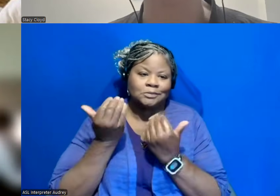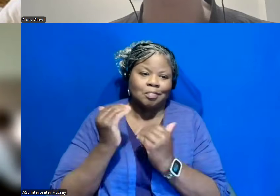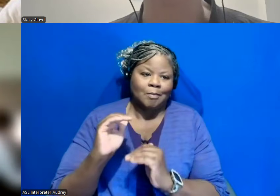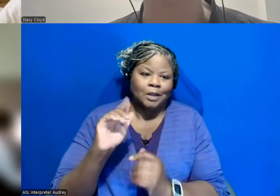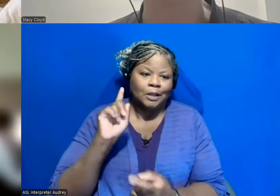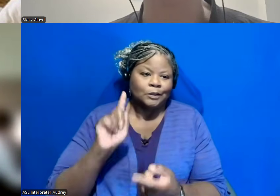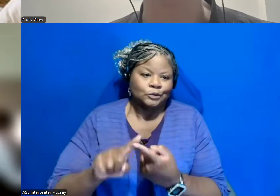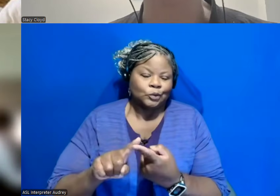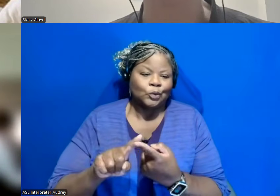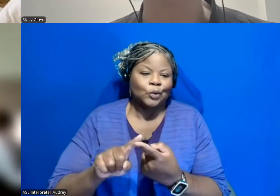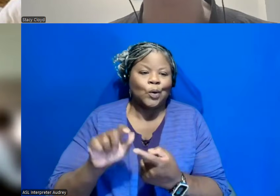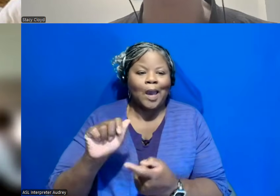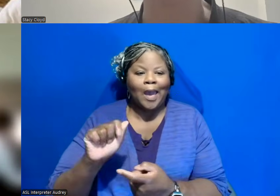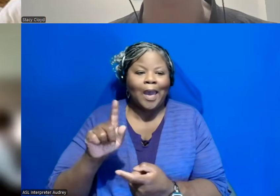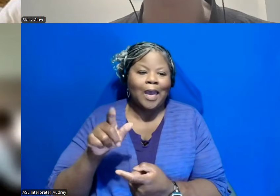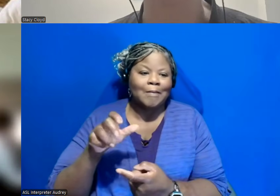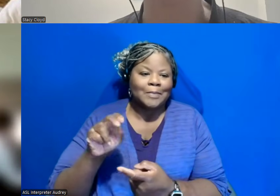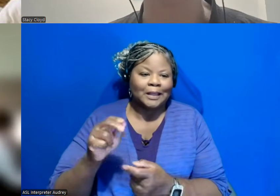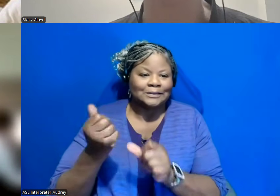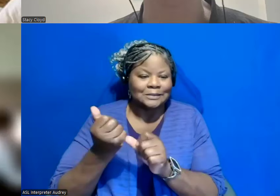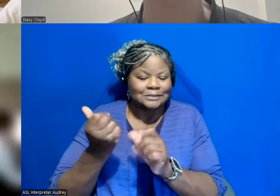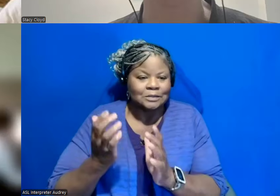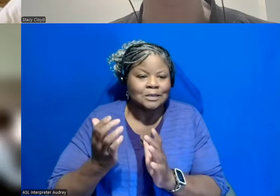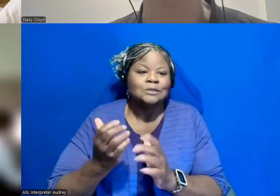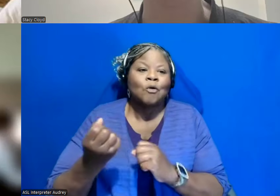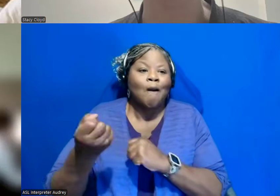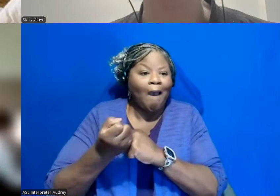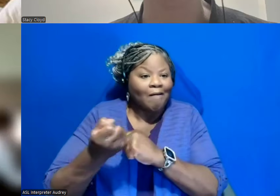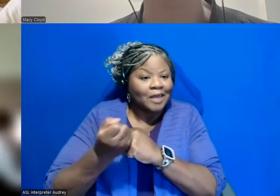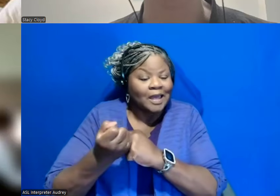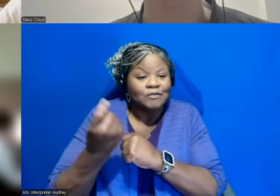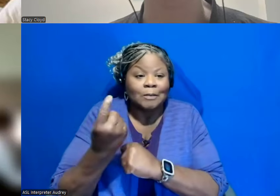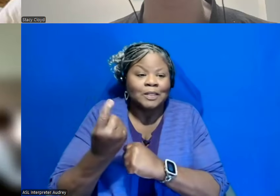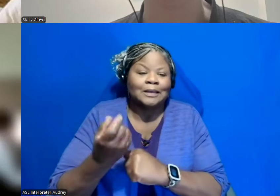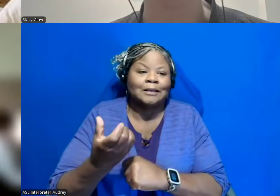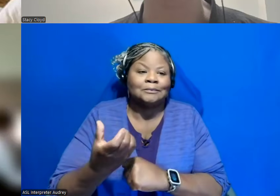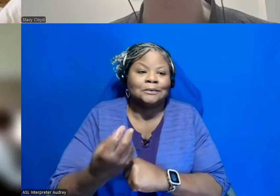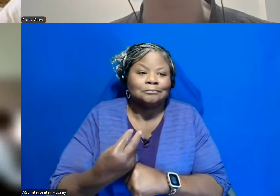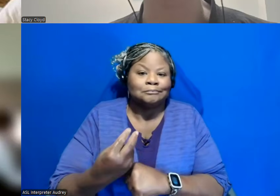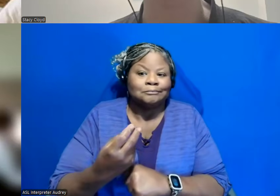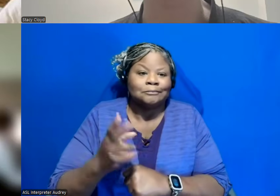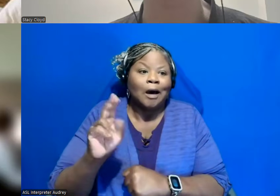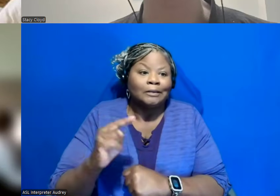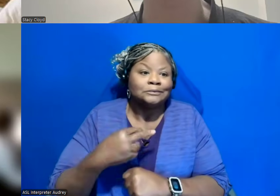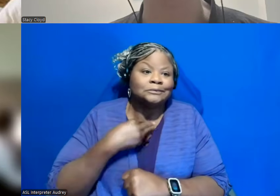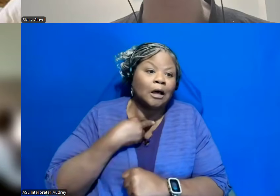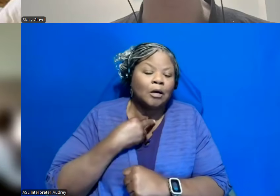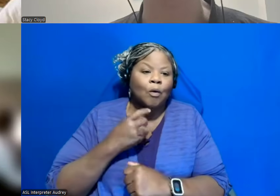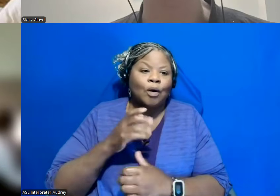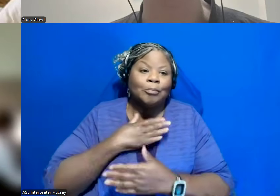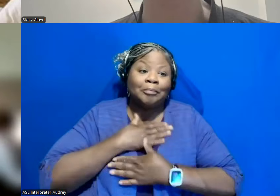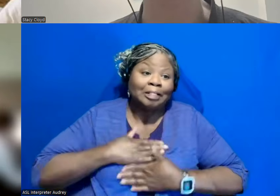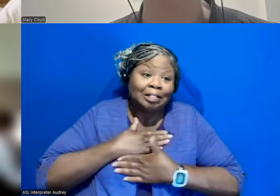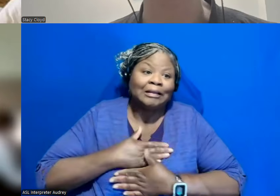to administrative assistance or advocating for something to get unstuck or like a dire need. Hear this, please, immediately,